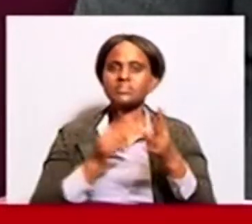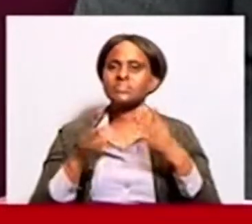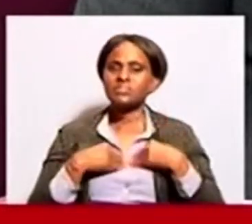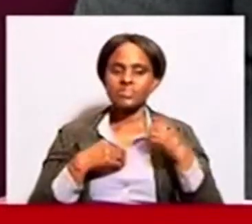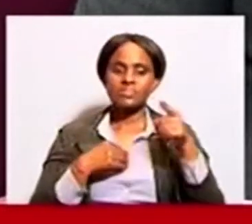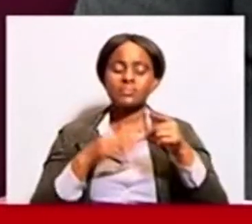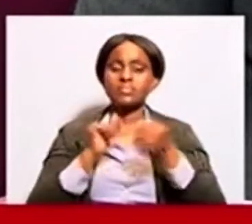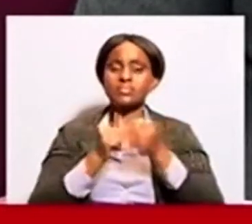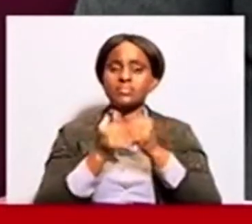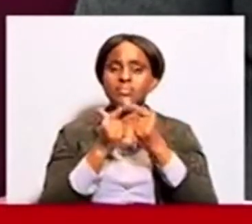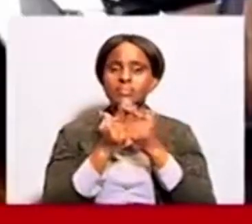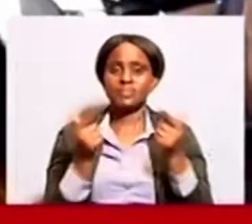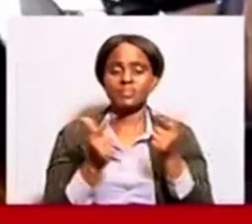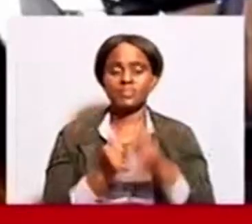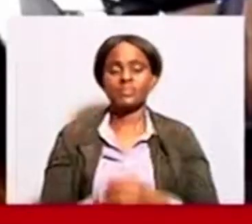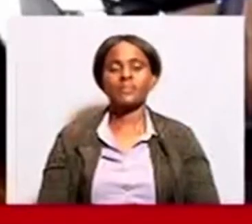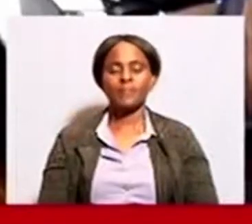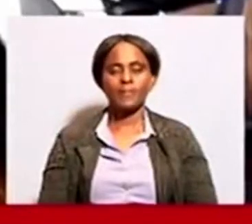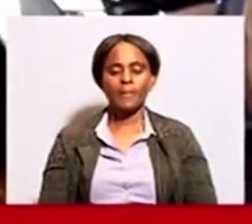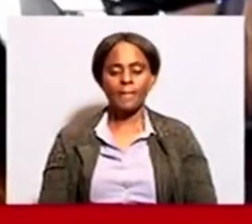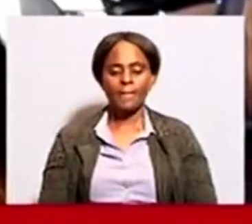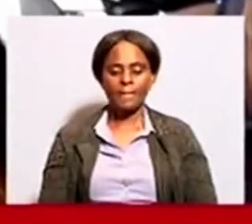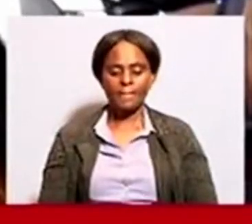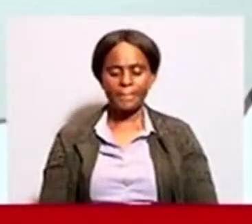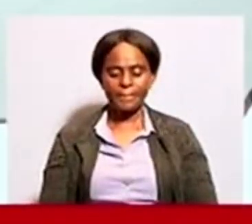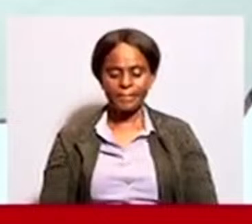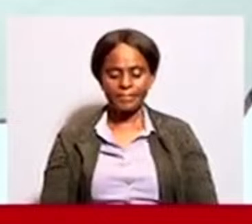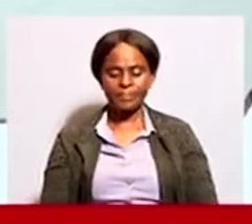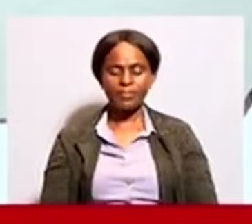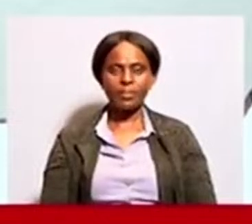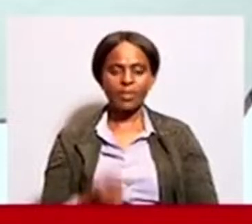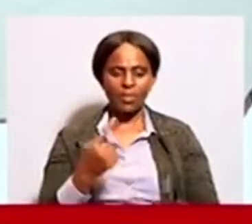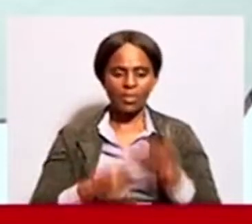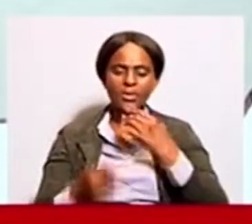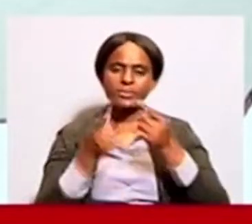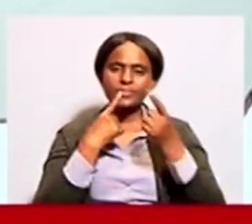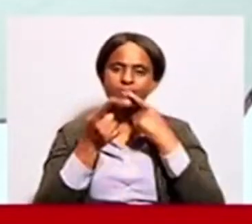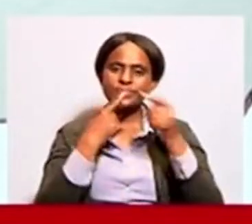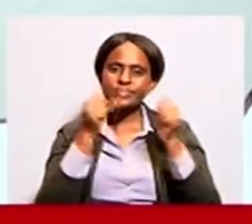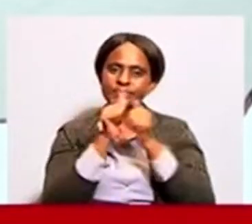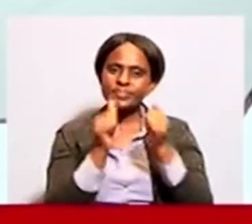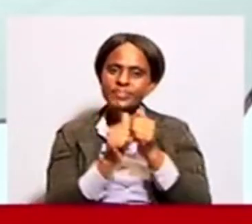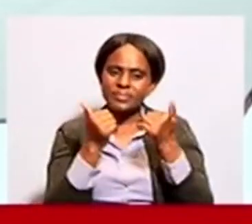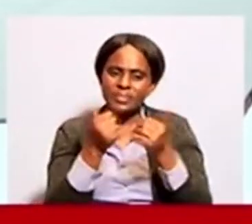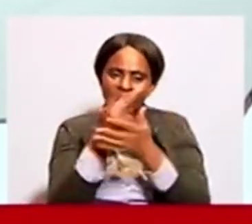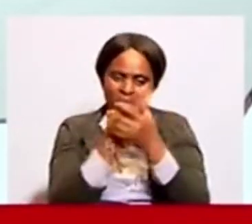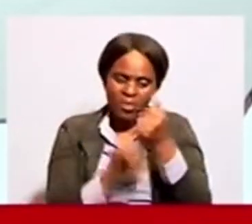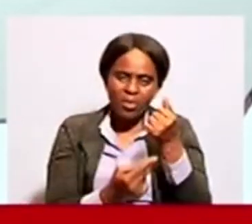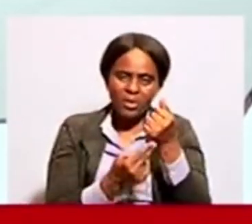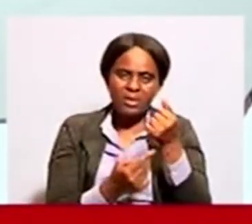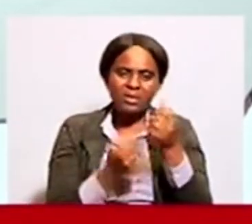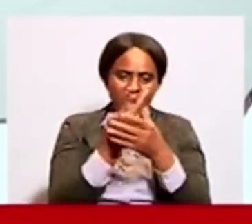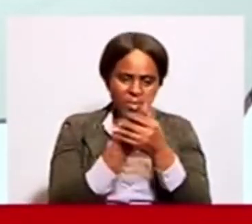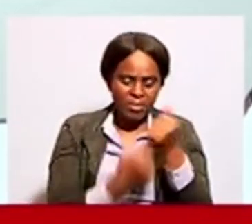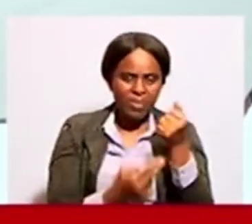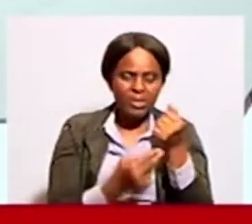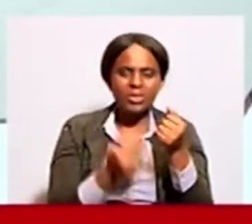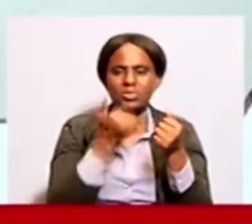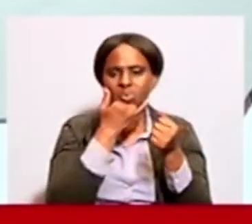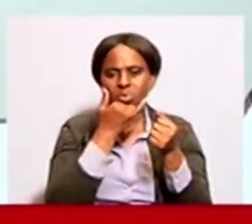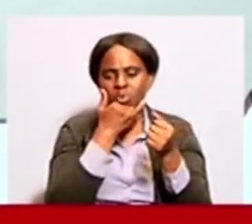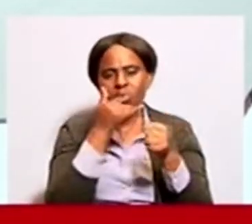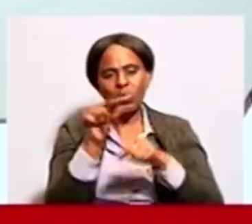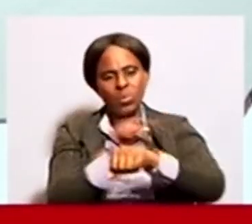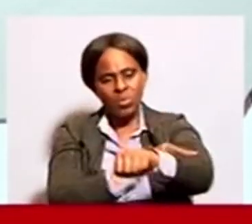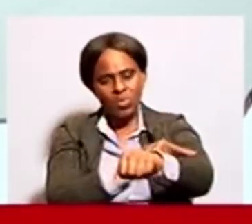lapse. But both the one that you are talking about now and the one that you use, they are still both wrong methods of